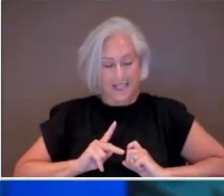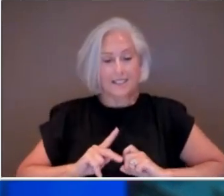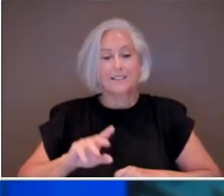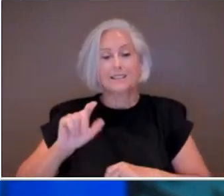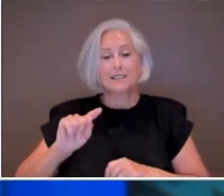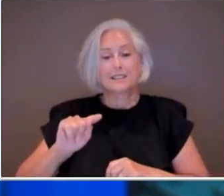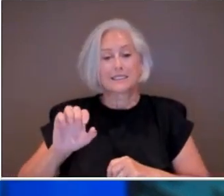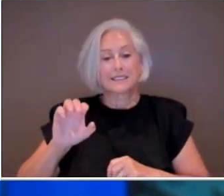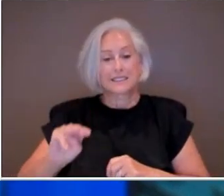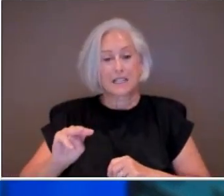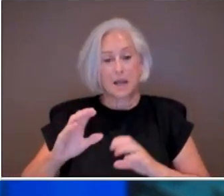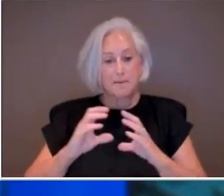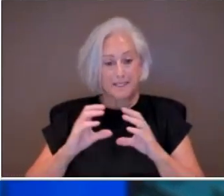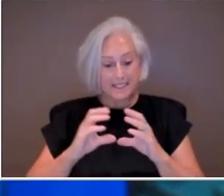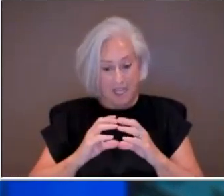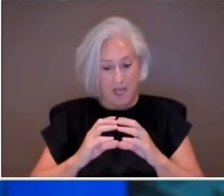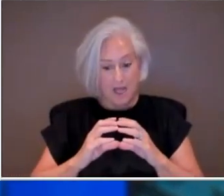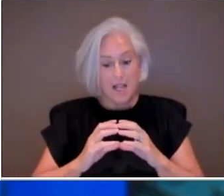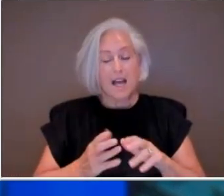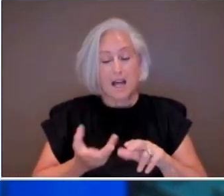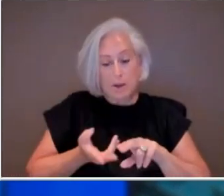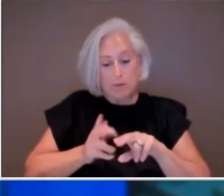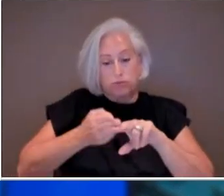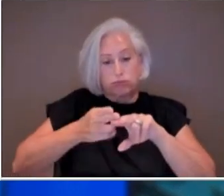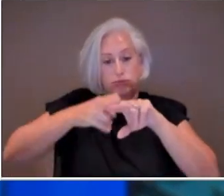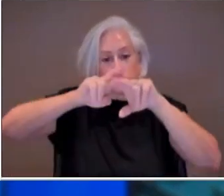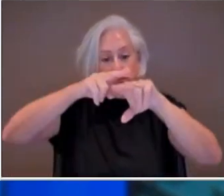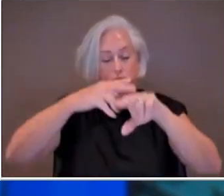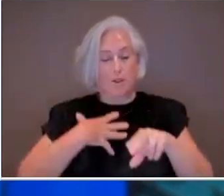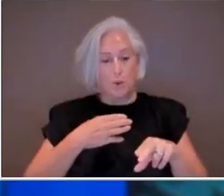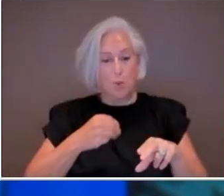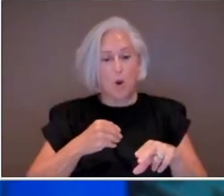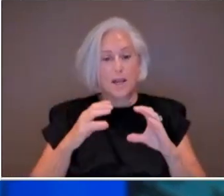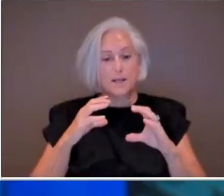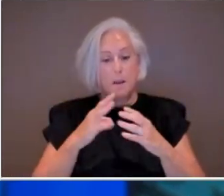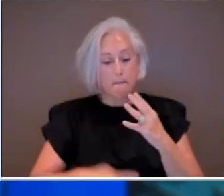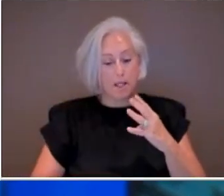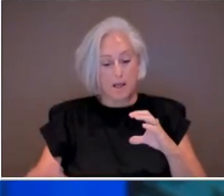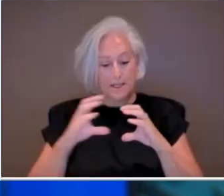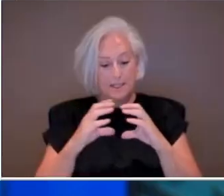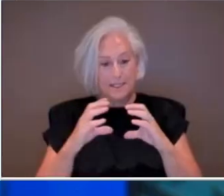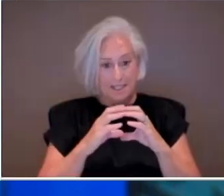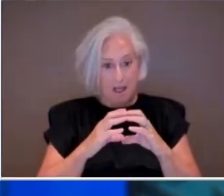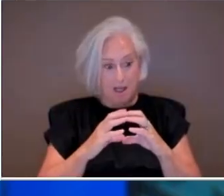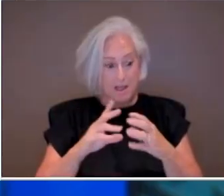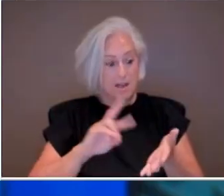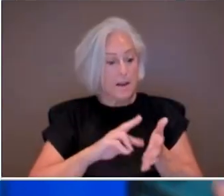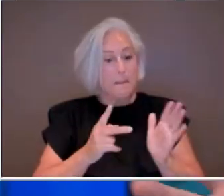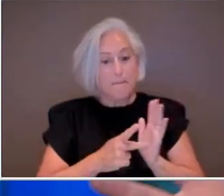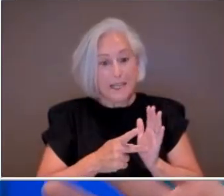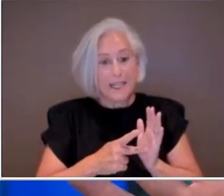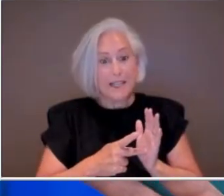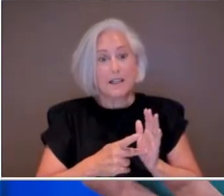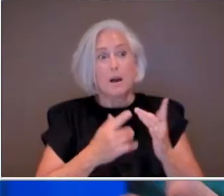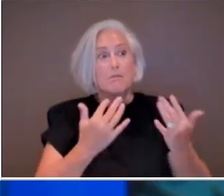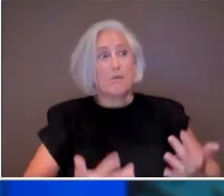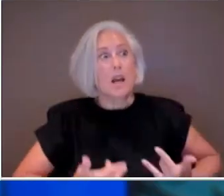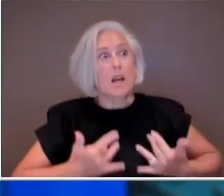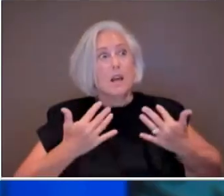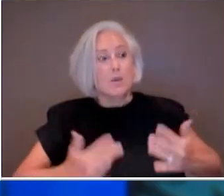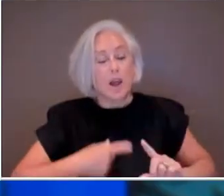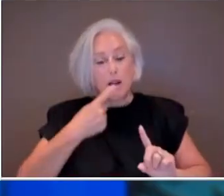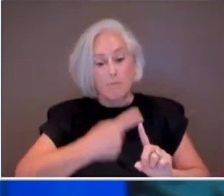her white cells, blood, and platelets. So instead of waiting months for recovery, it takes only 10 days. So her own stem